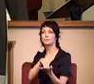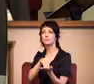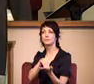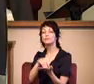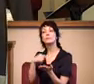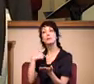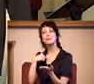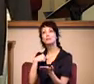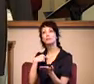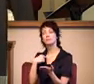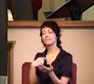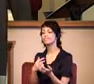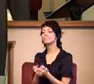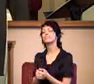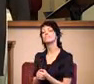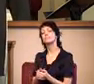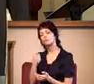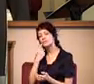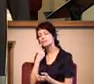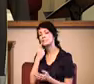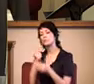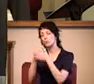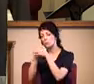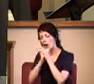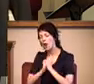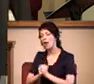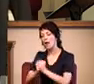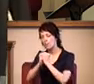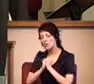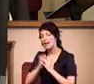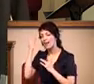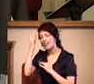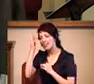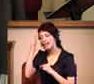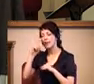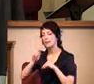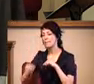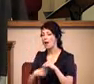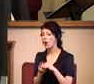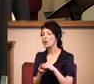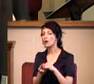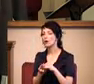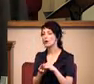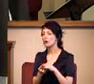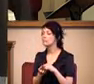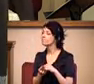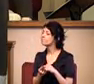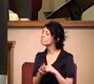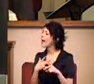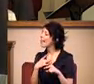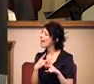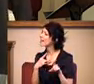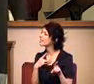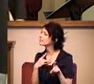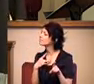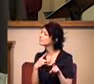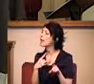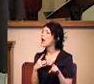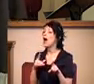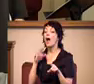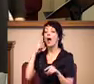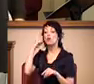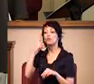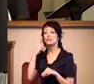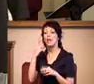I've been praying about this and thinking about this, and you know what came to me? I really kind of like this, not for all the social reasons, but I realize I